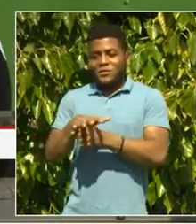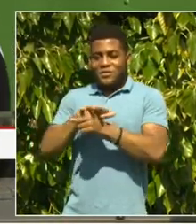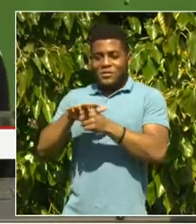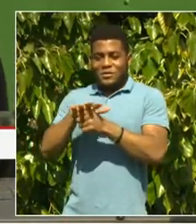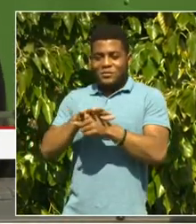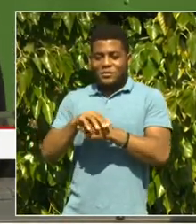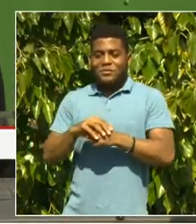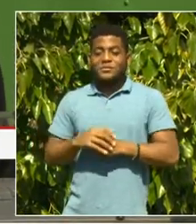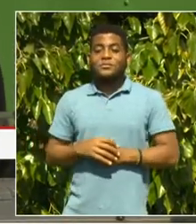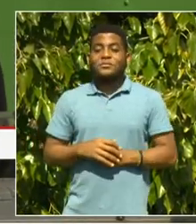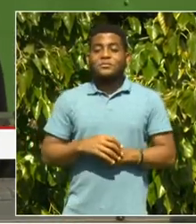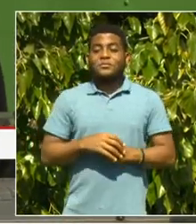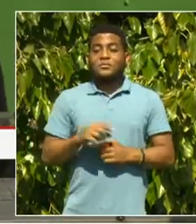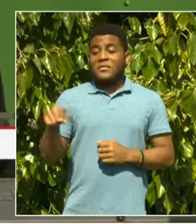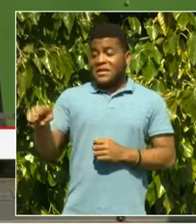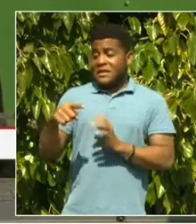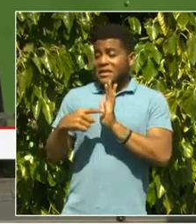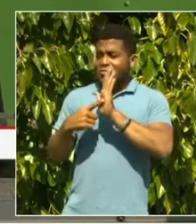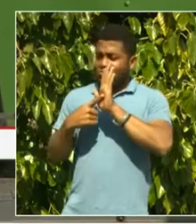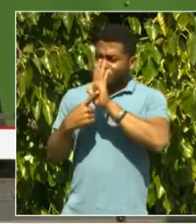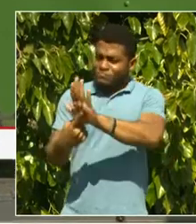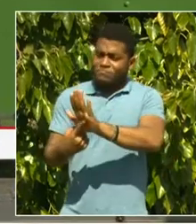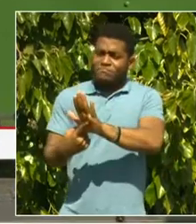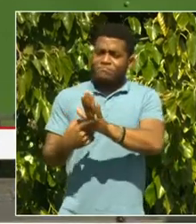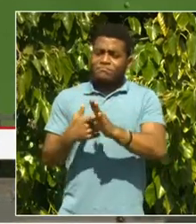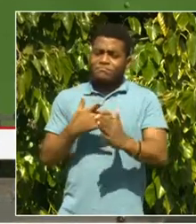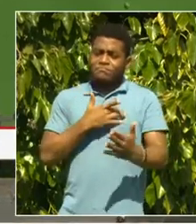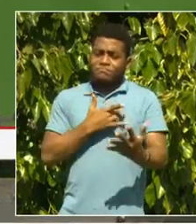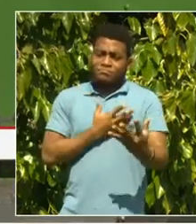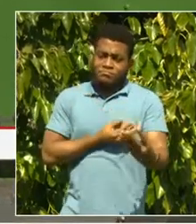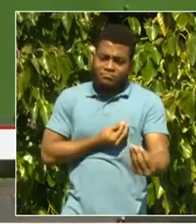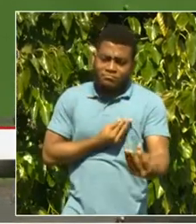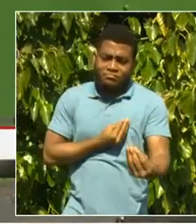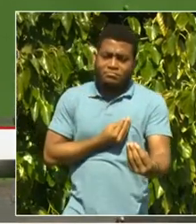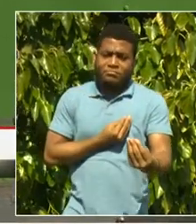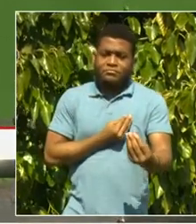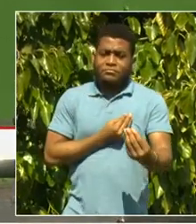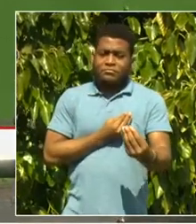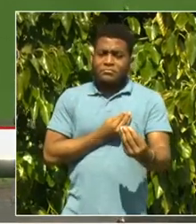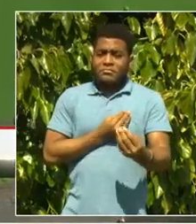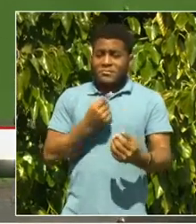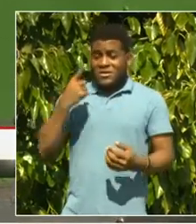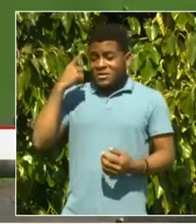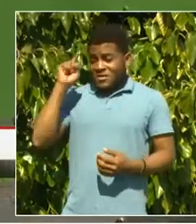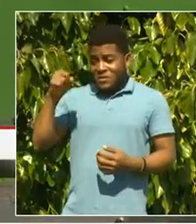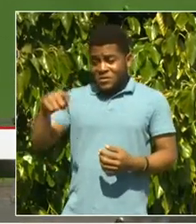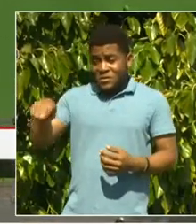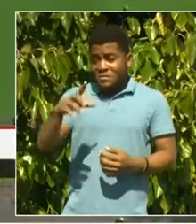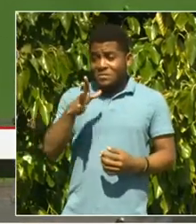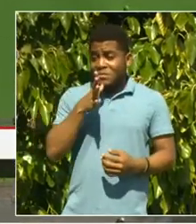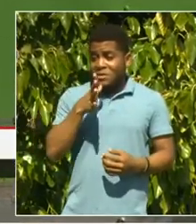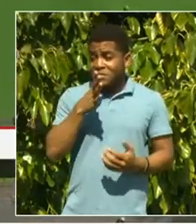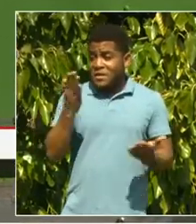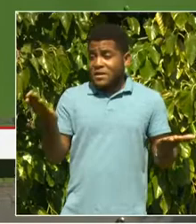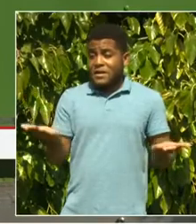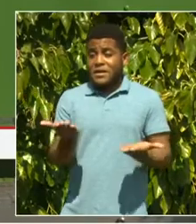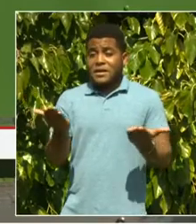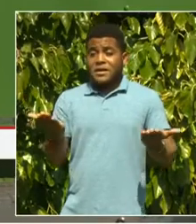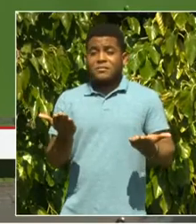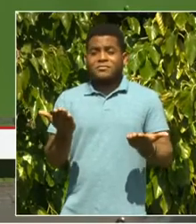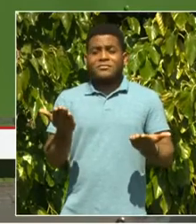the program, please know that I've been through many, many things. I've been through much adversity